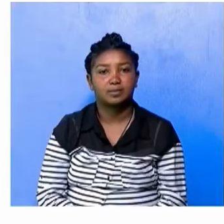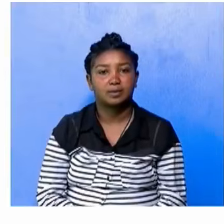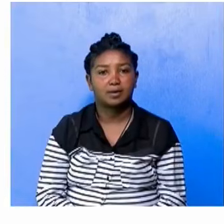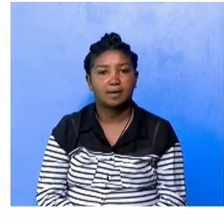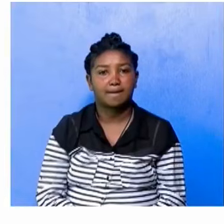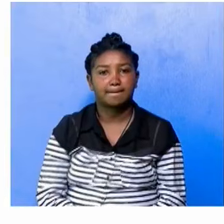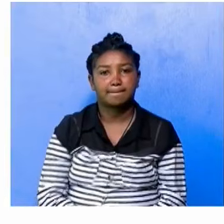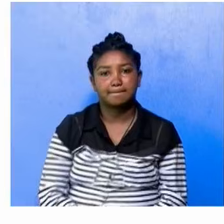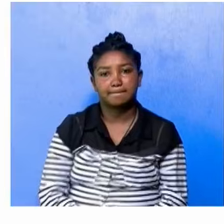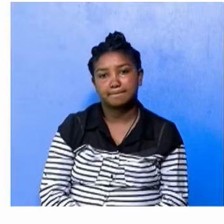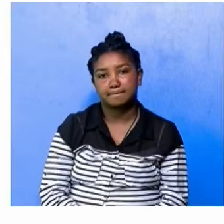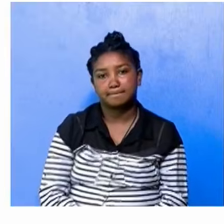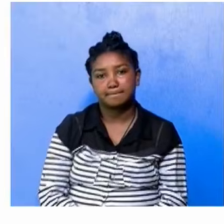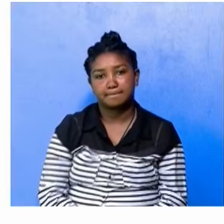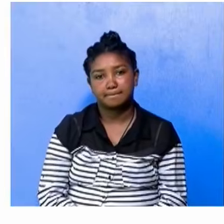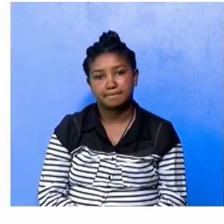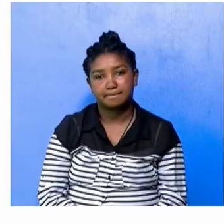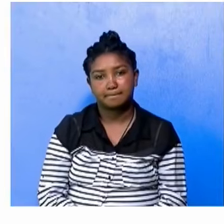Man.